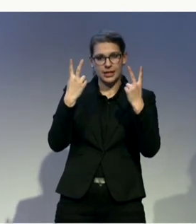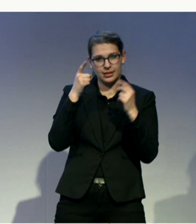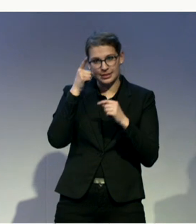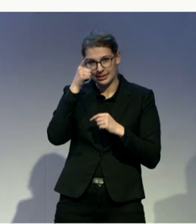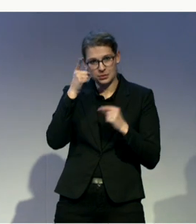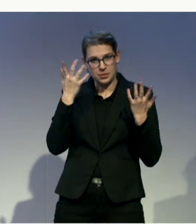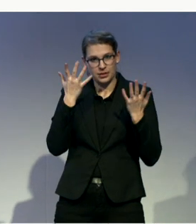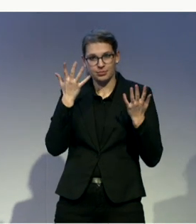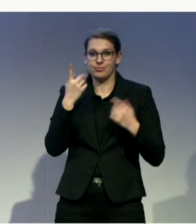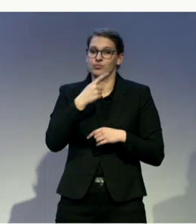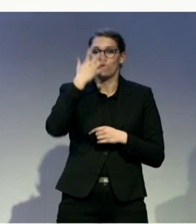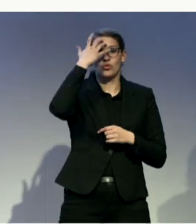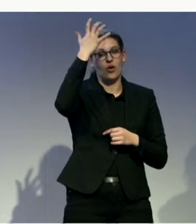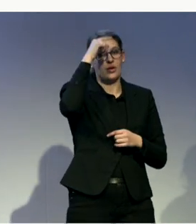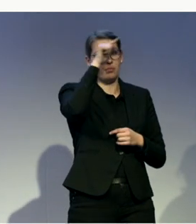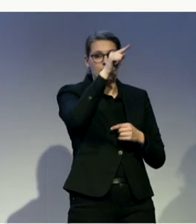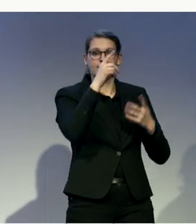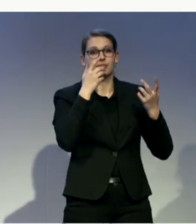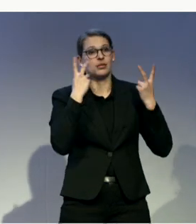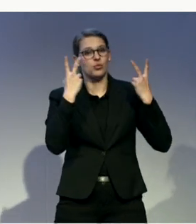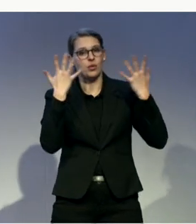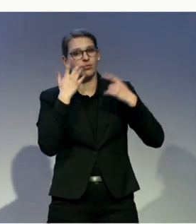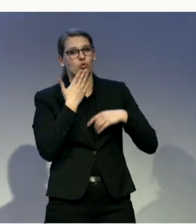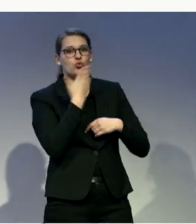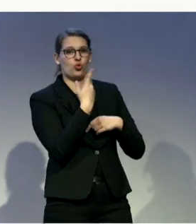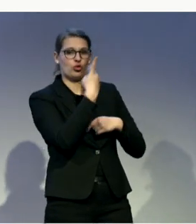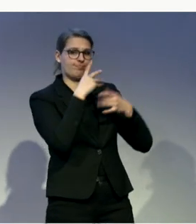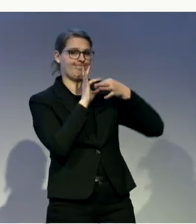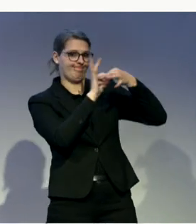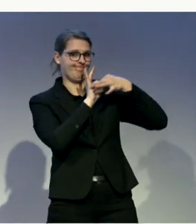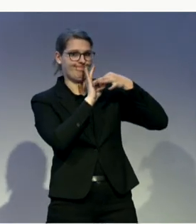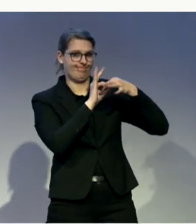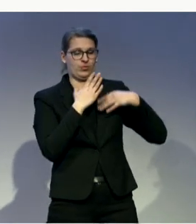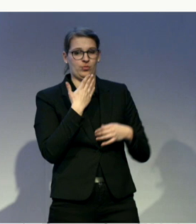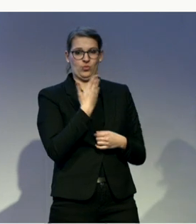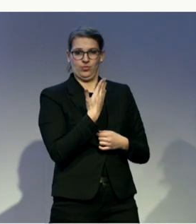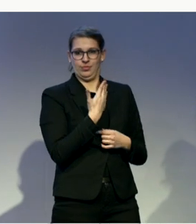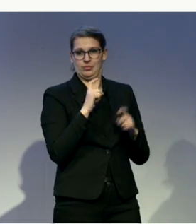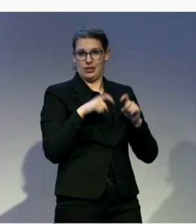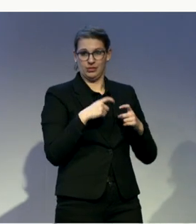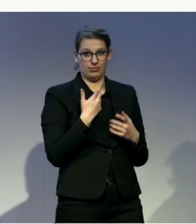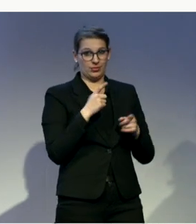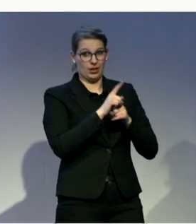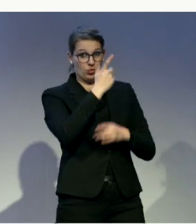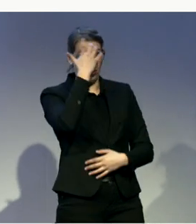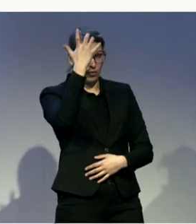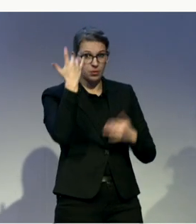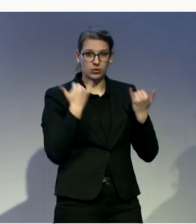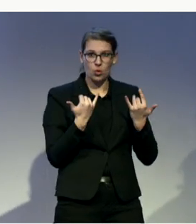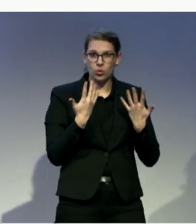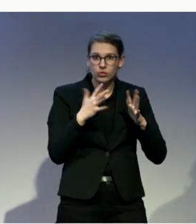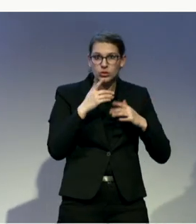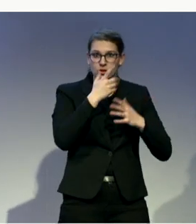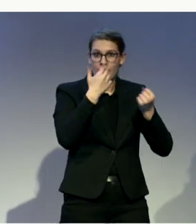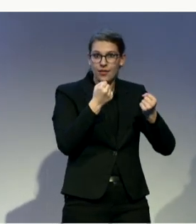Now we have many, many open-minded young people in our government. And second, maybe funding, it's